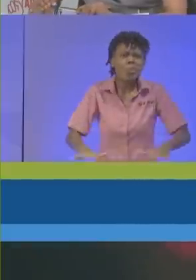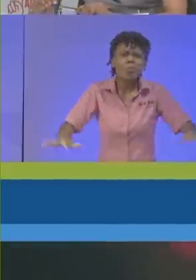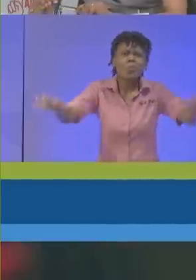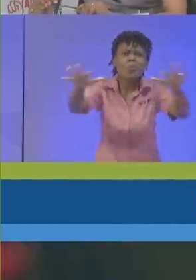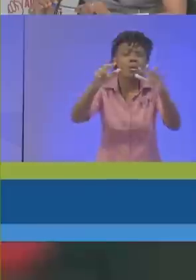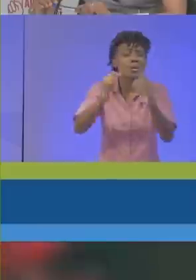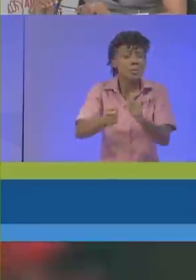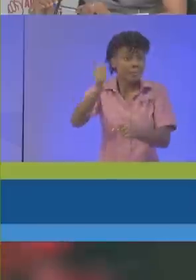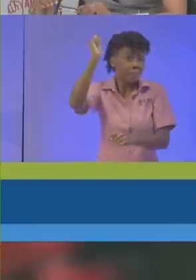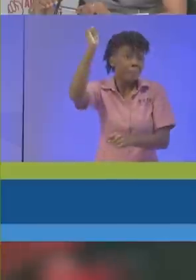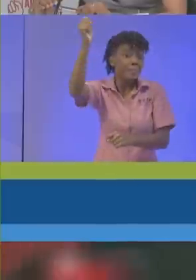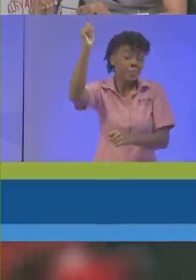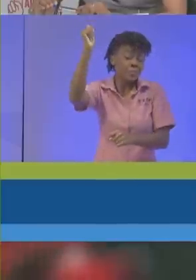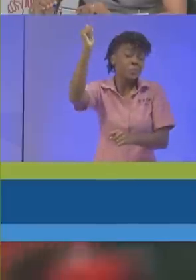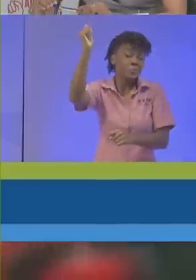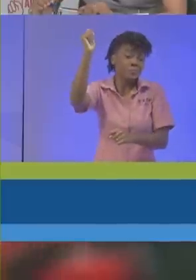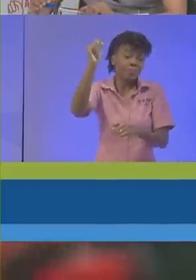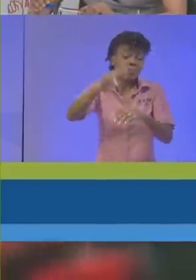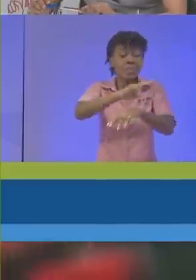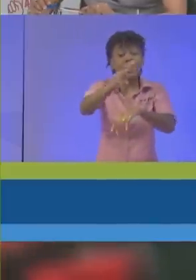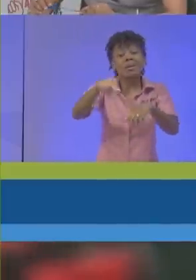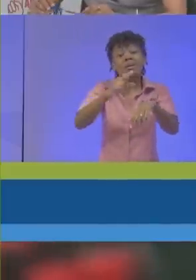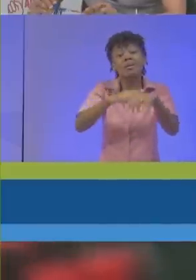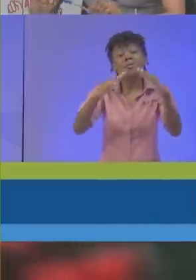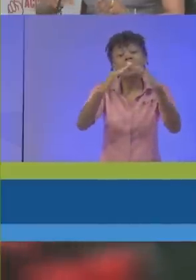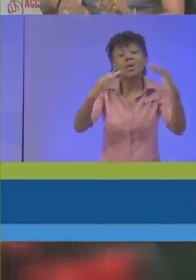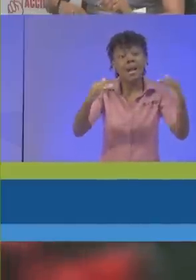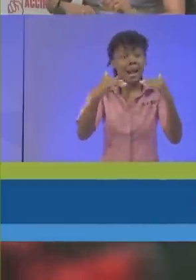the national level.